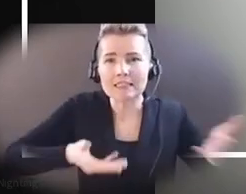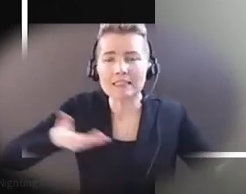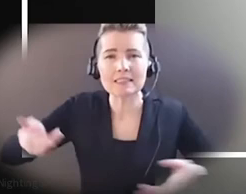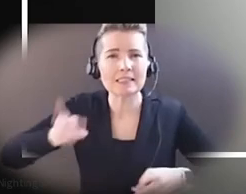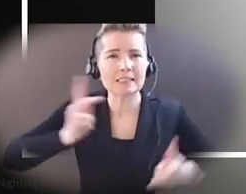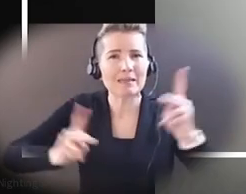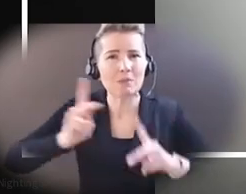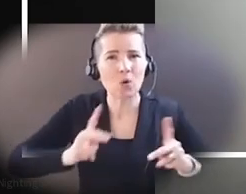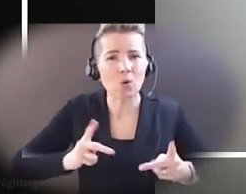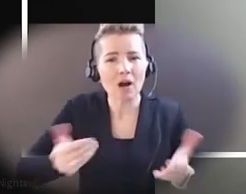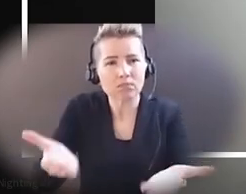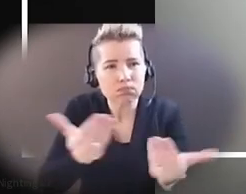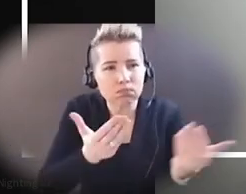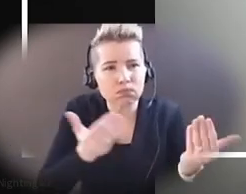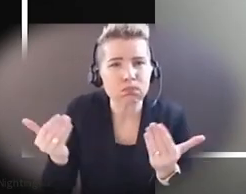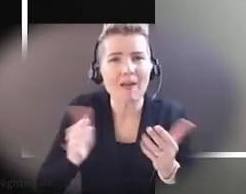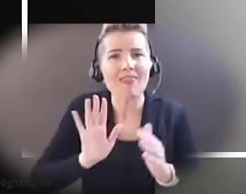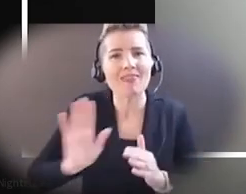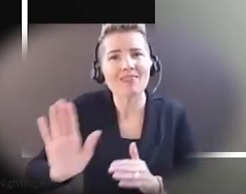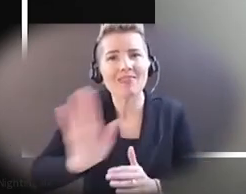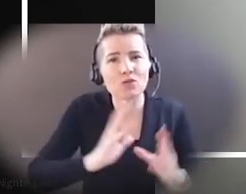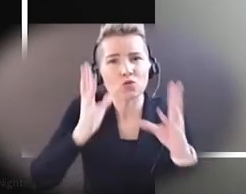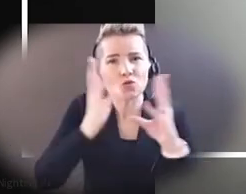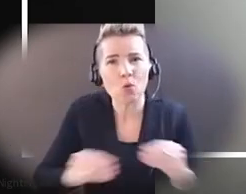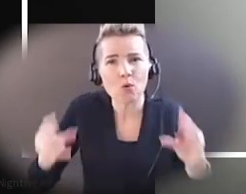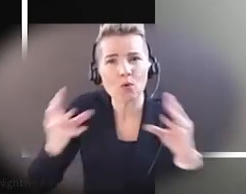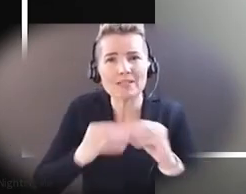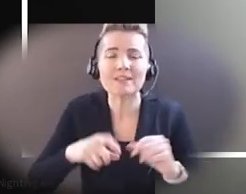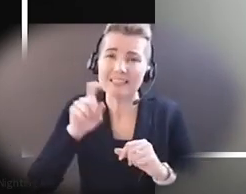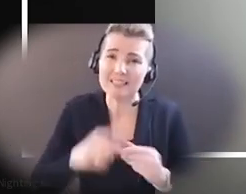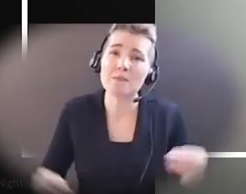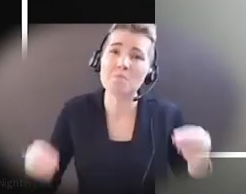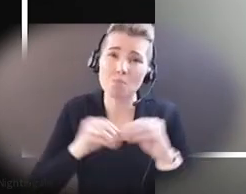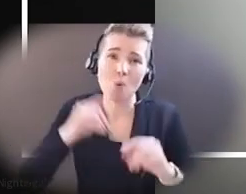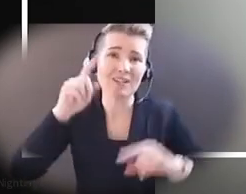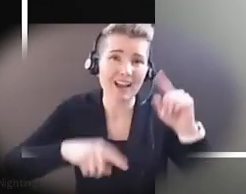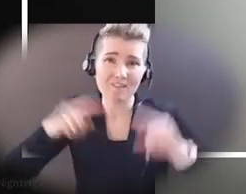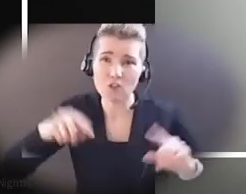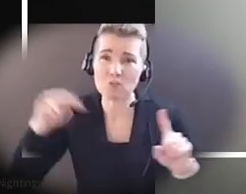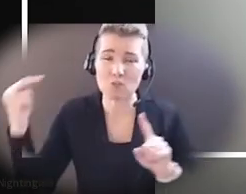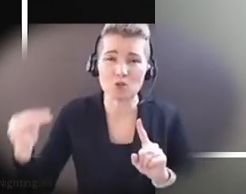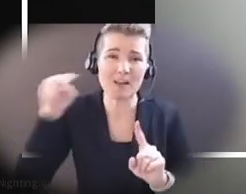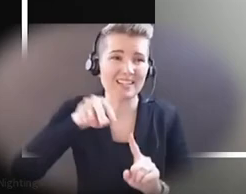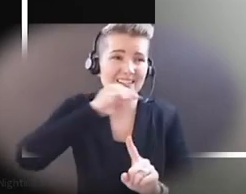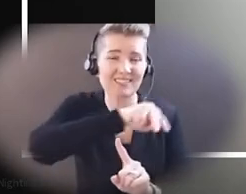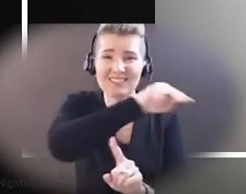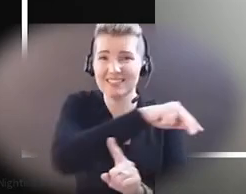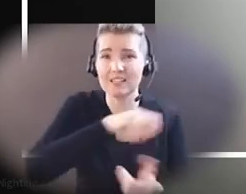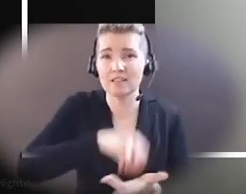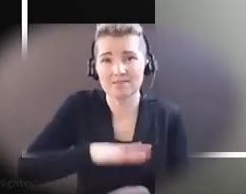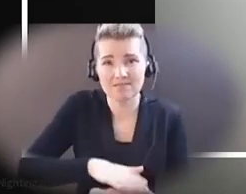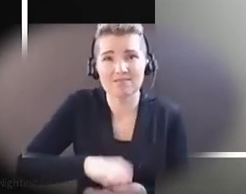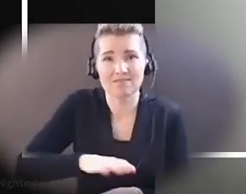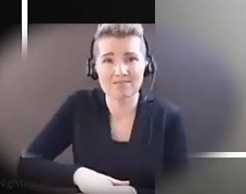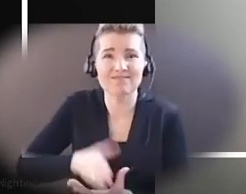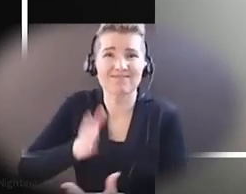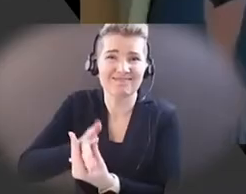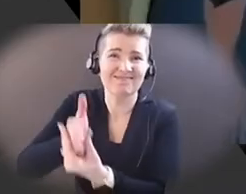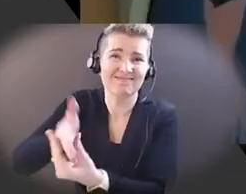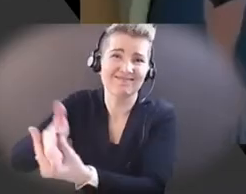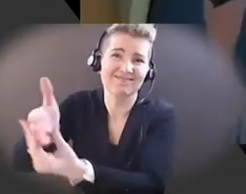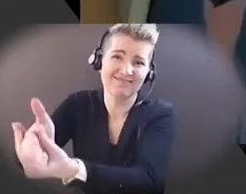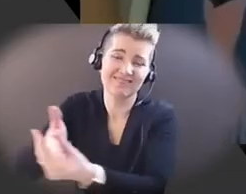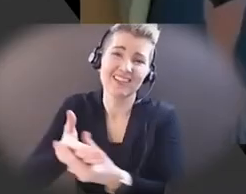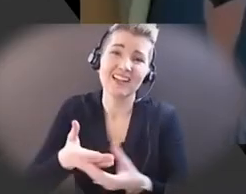And it does go to show that we do need more diverse voices to be archived, and we just need opportunities and platforms to be able